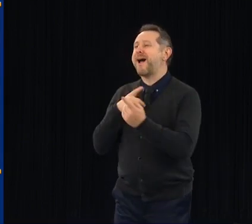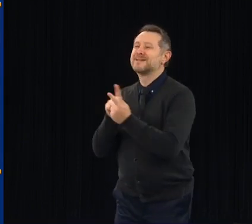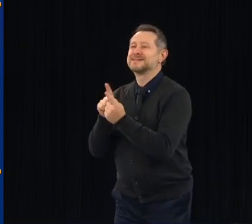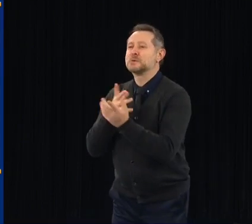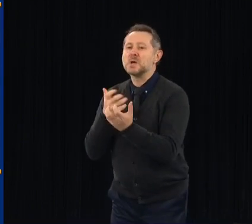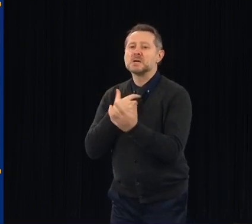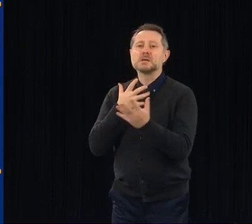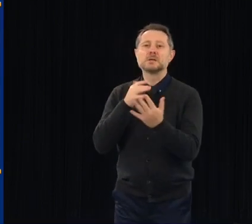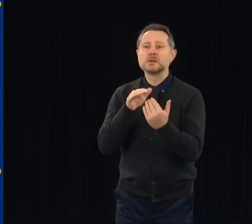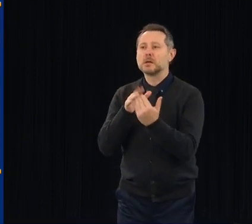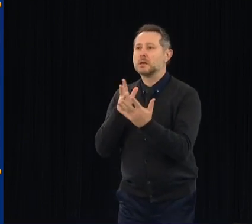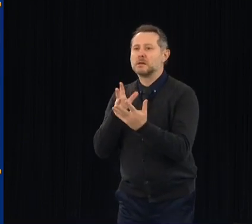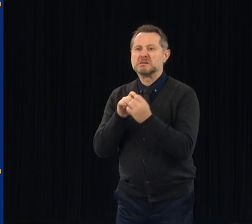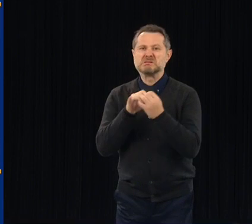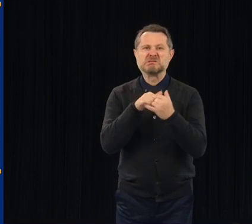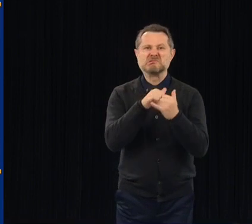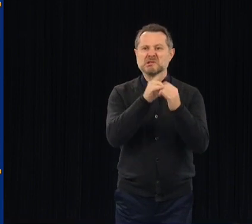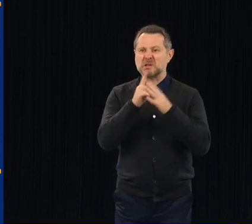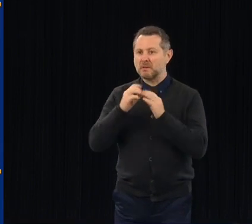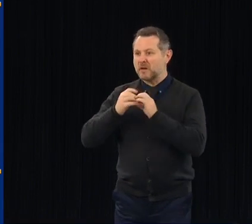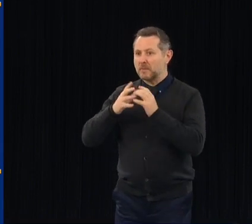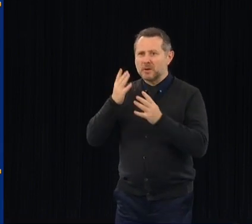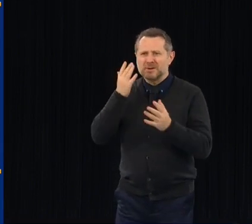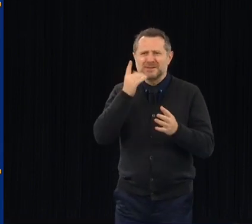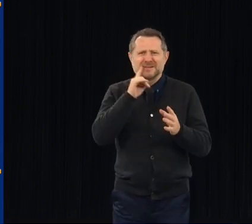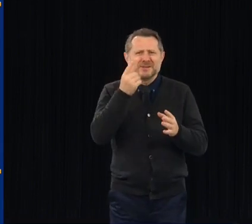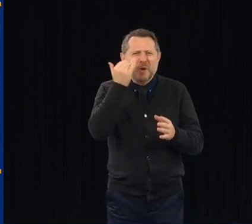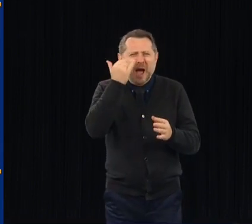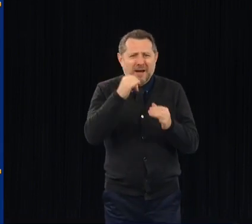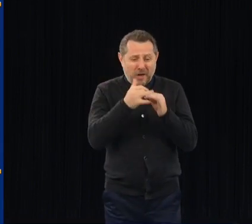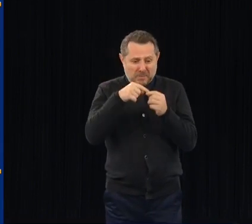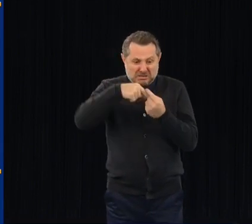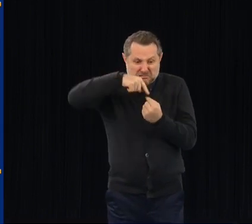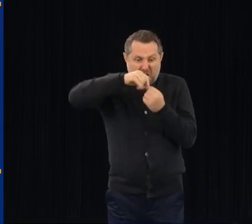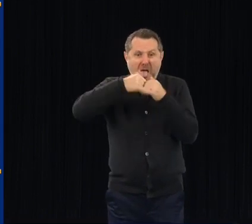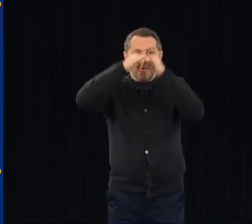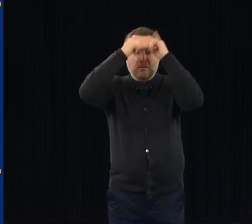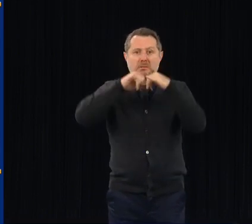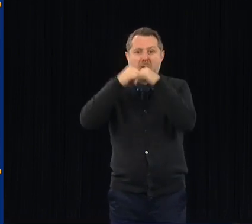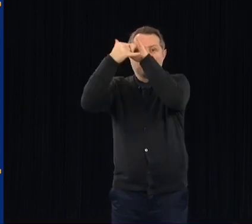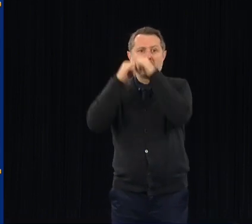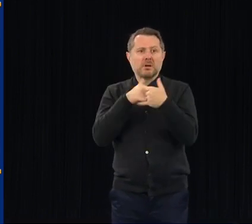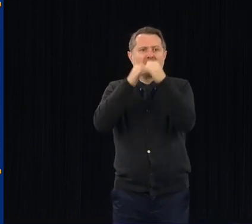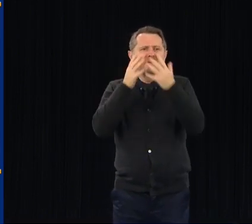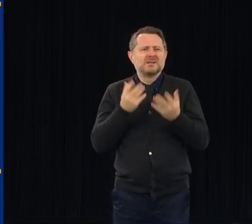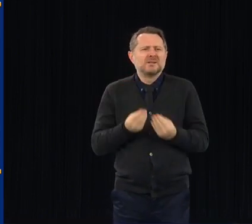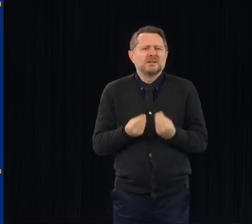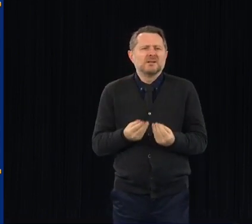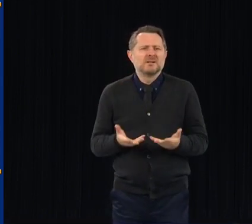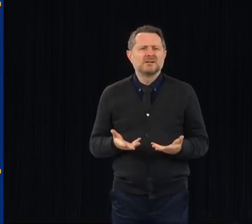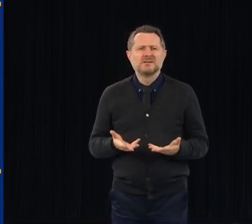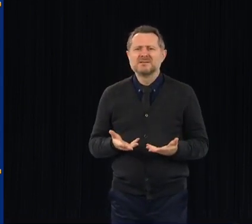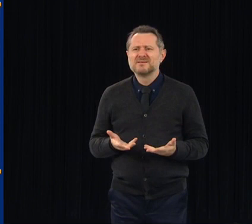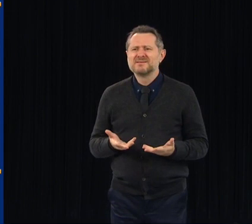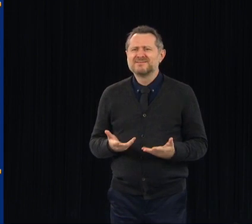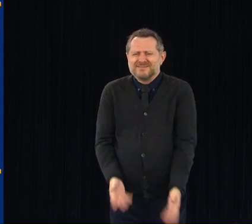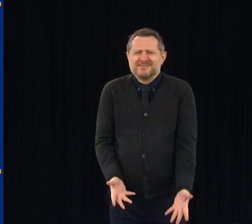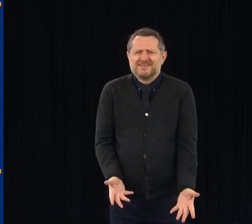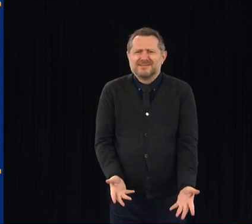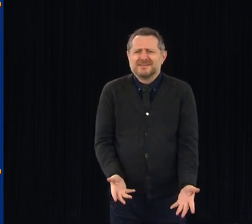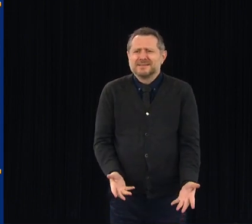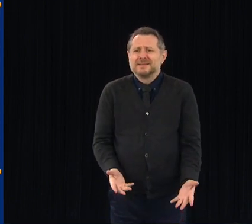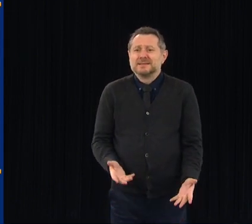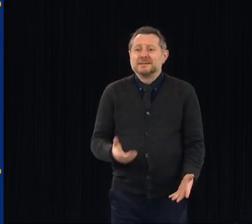for no reason whatsoever, just an upwelling of resentment, especially towards people who are in apparent positions